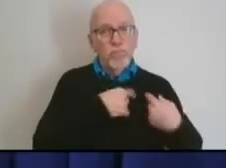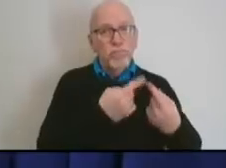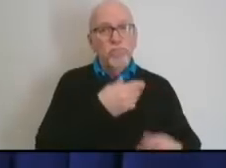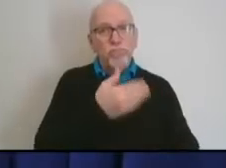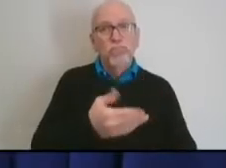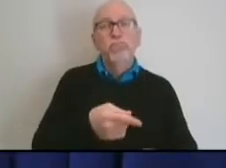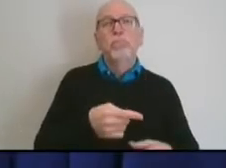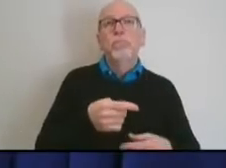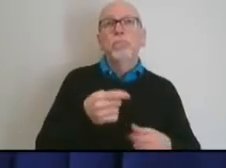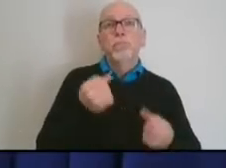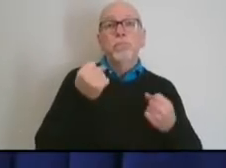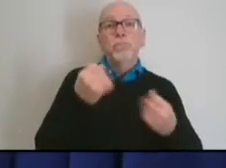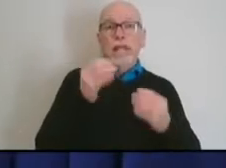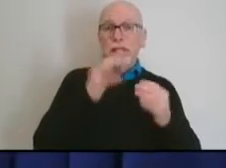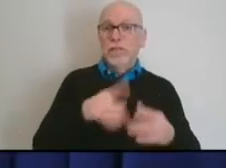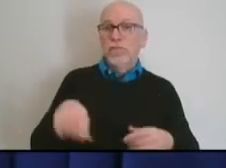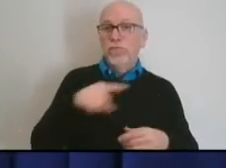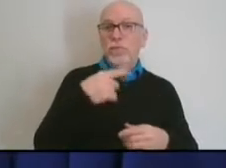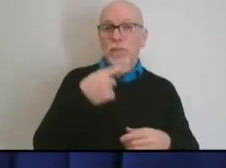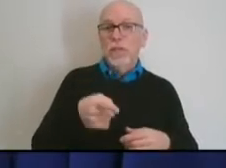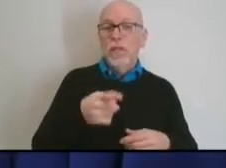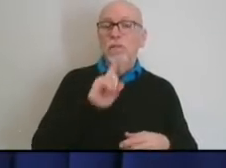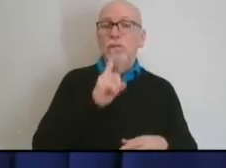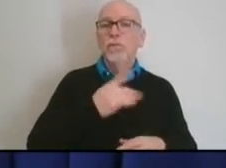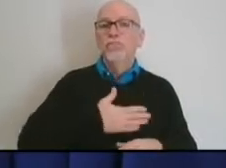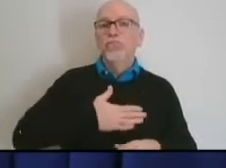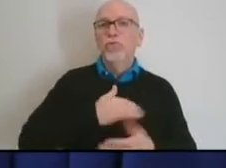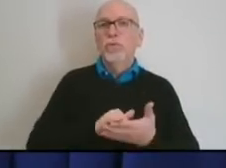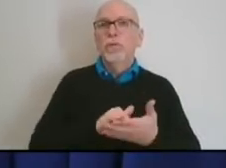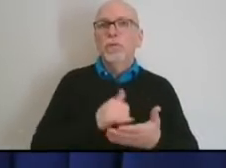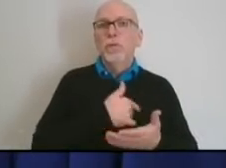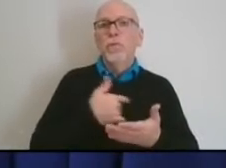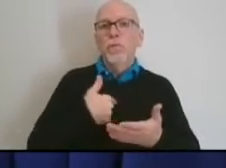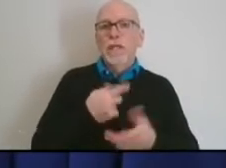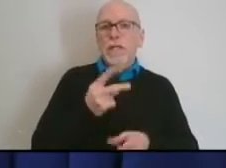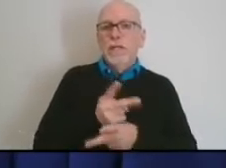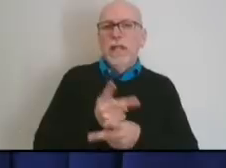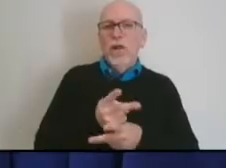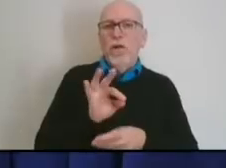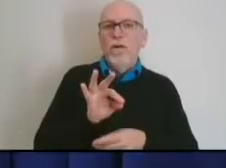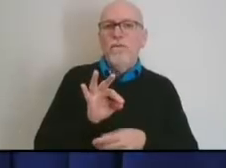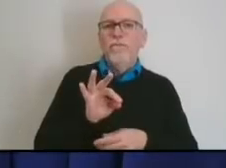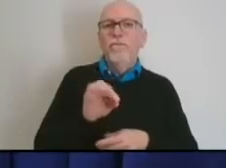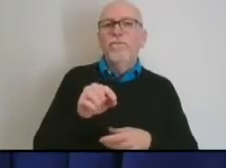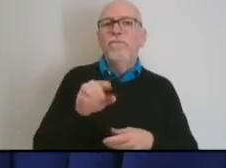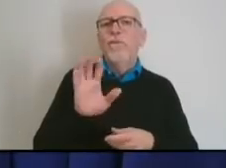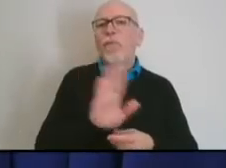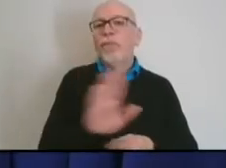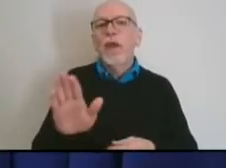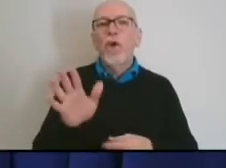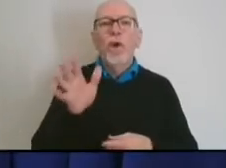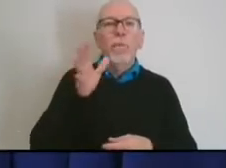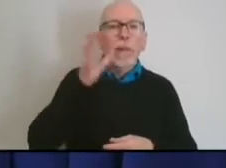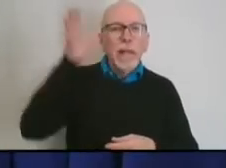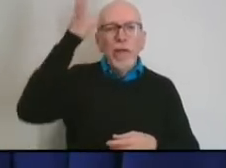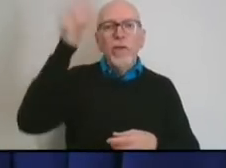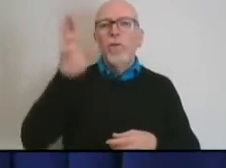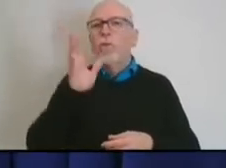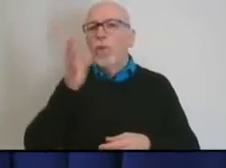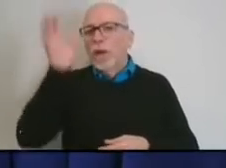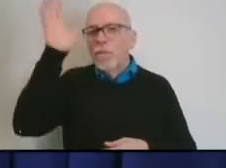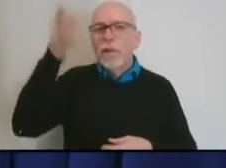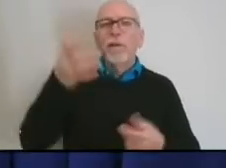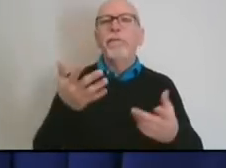who have expressed their appreciation that we're taking care of their, as they would put it, grandmother or grandfather or father or